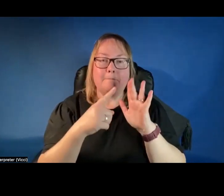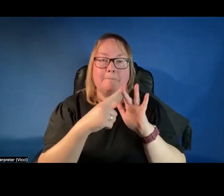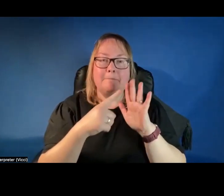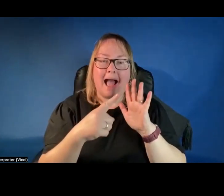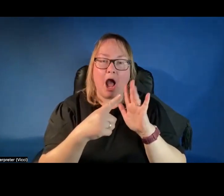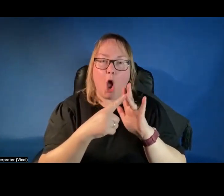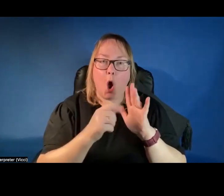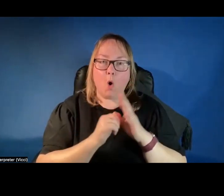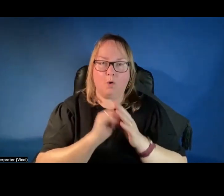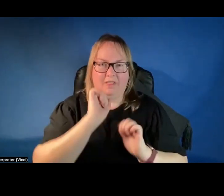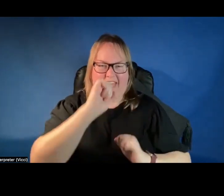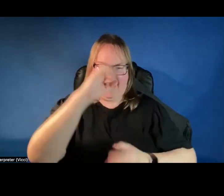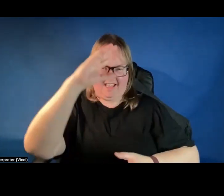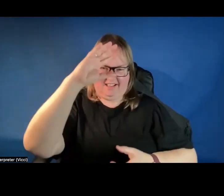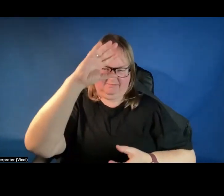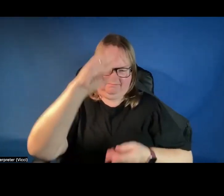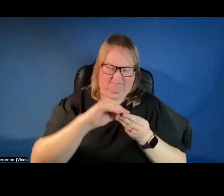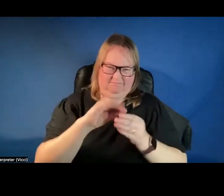our